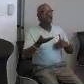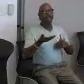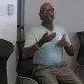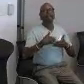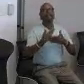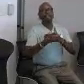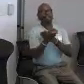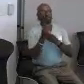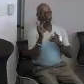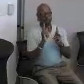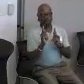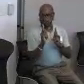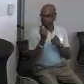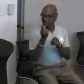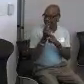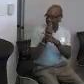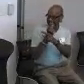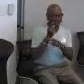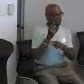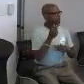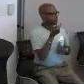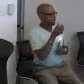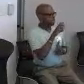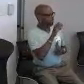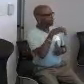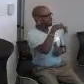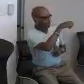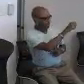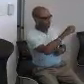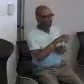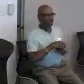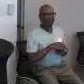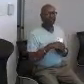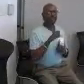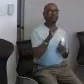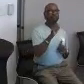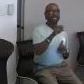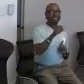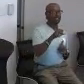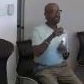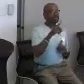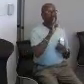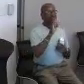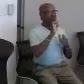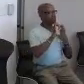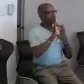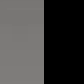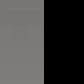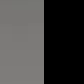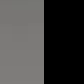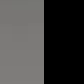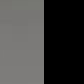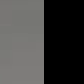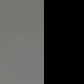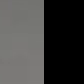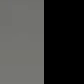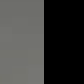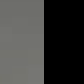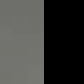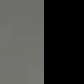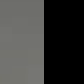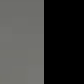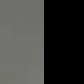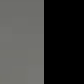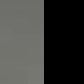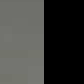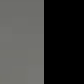people, right? Yes. And so, yeah, just to reiterate, if you do want us to